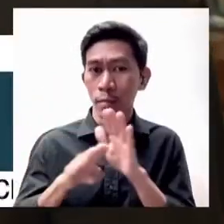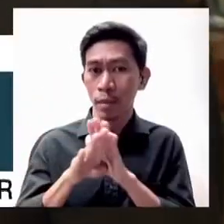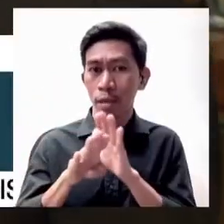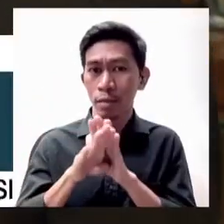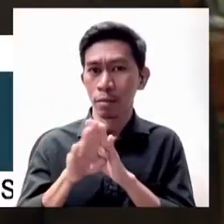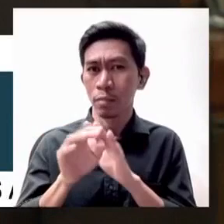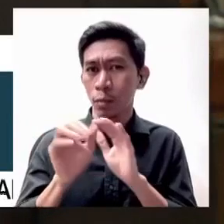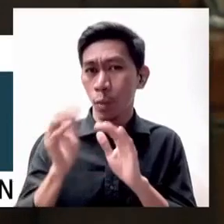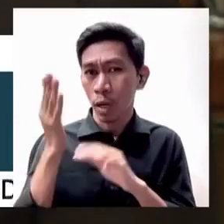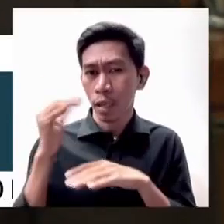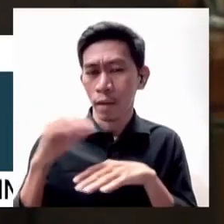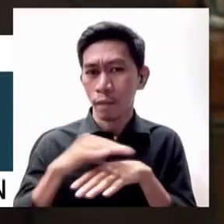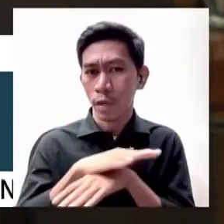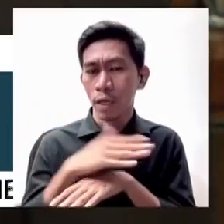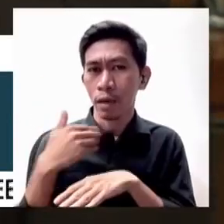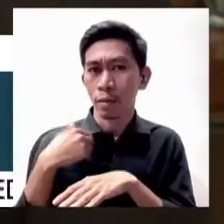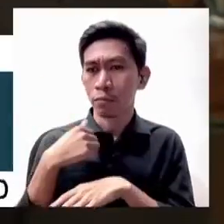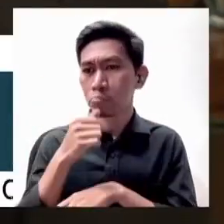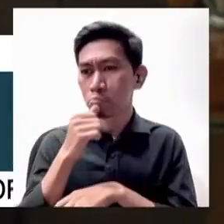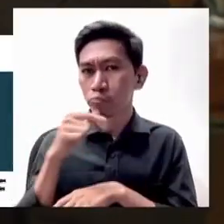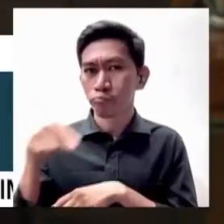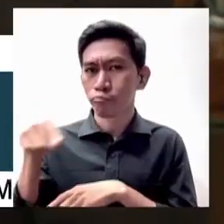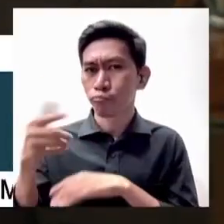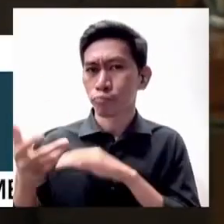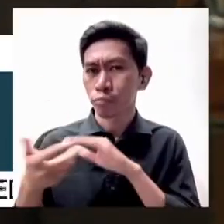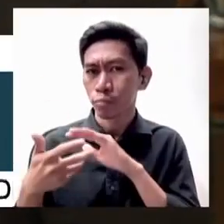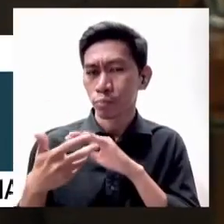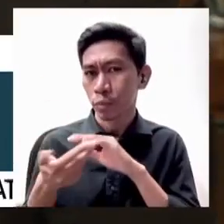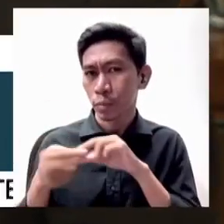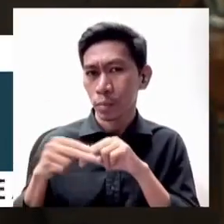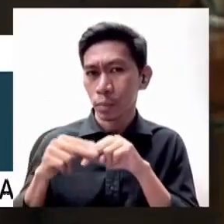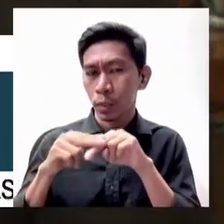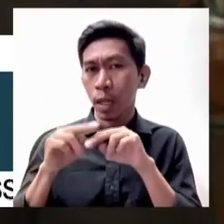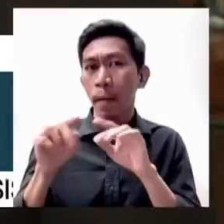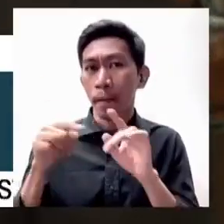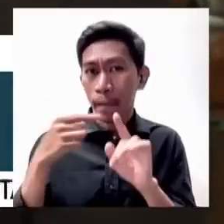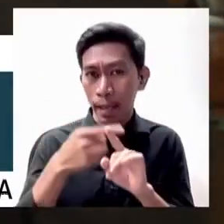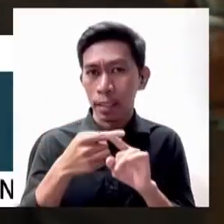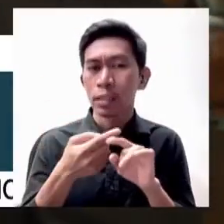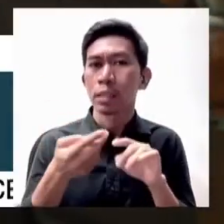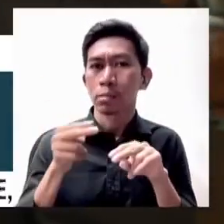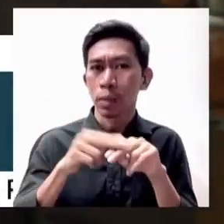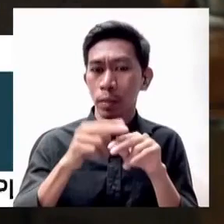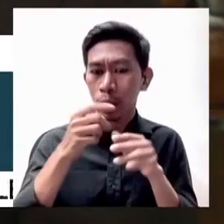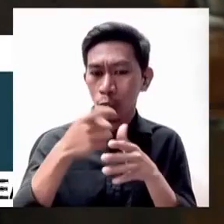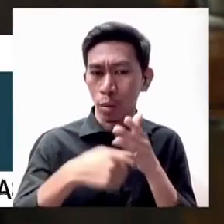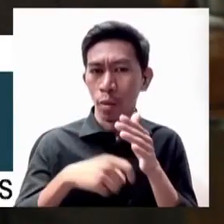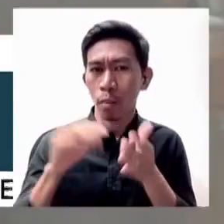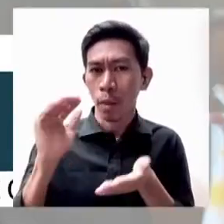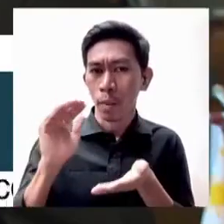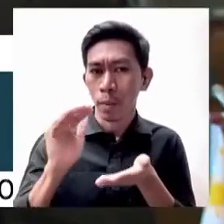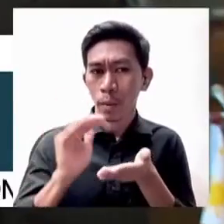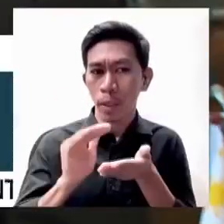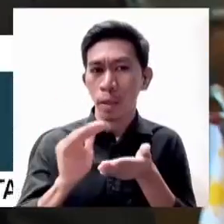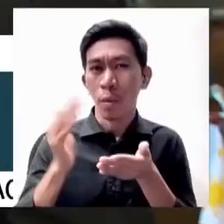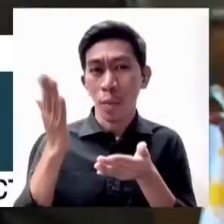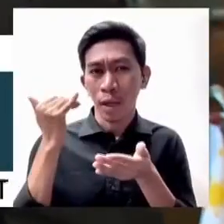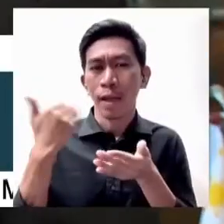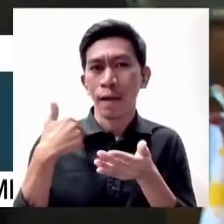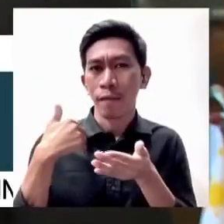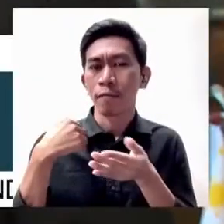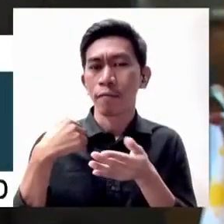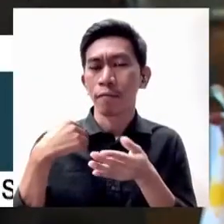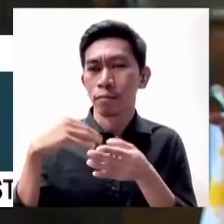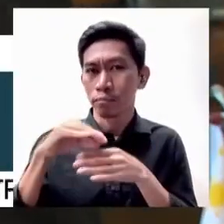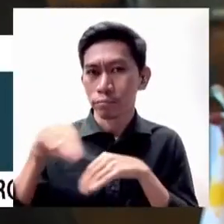private consumption, as inflation expected to be lower and supported by remittances. On the kind of the